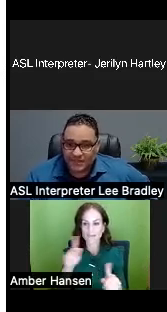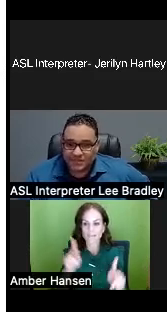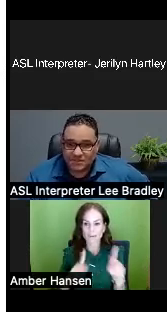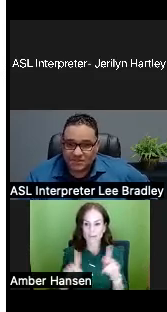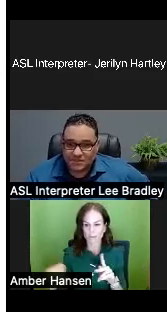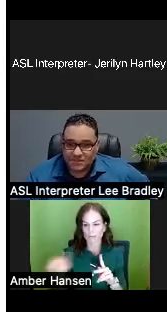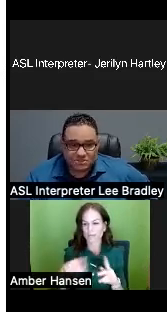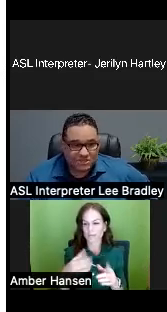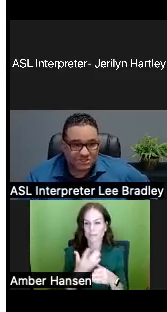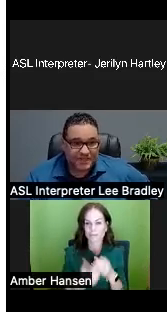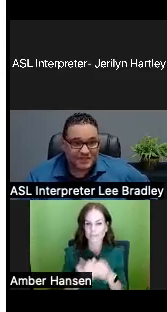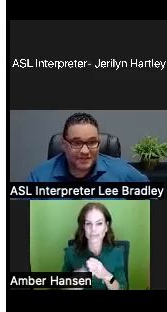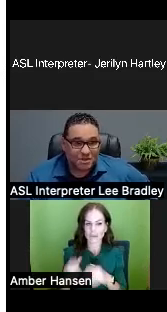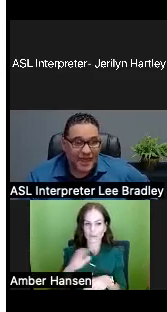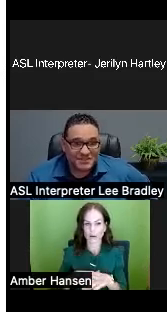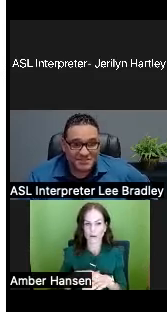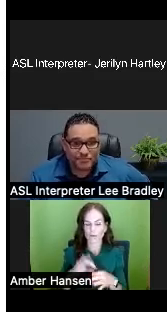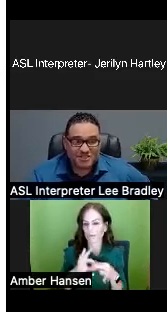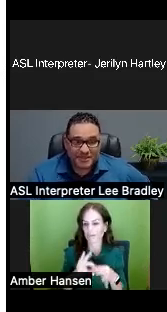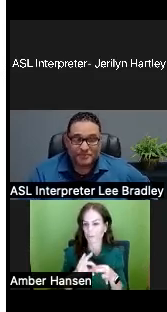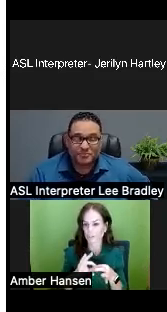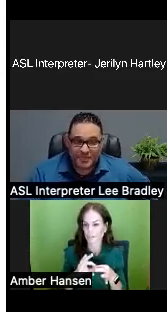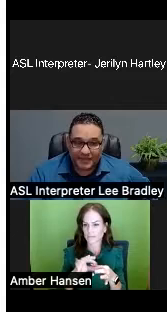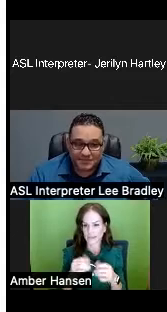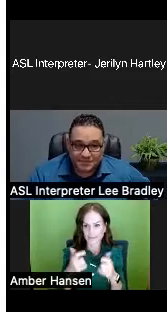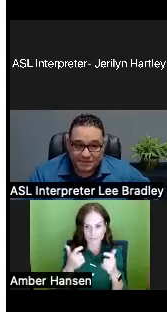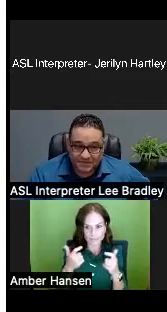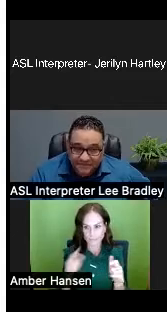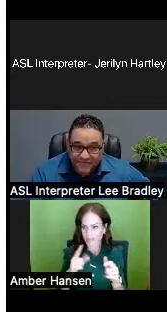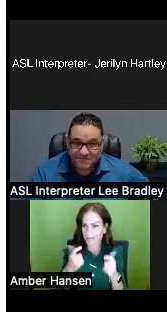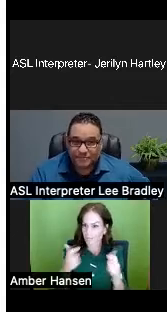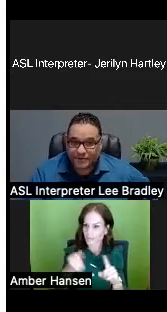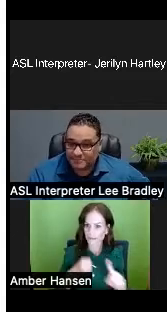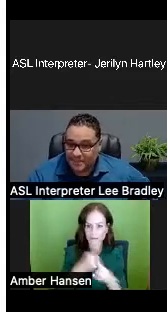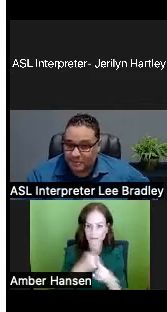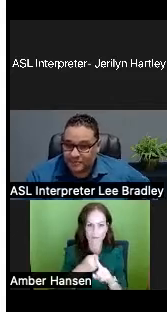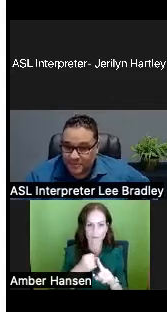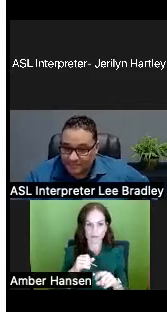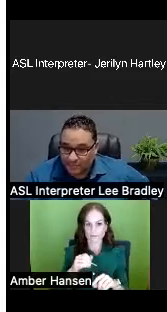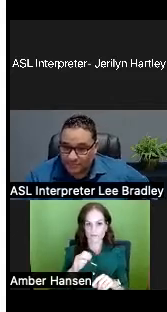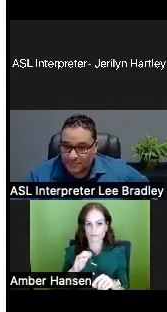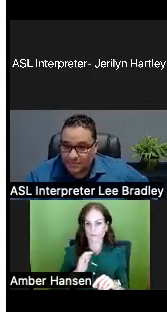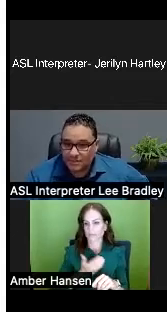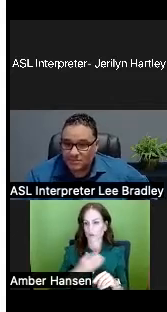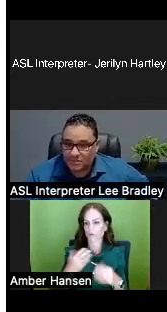And she explains that blindness separates people from things, deafness separates people from people. So it's a